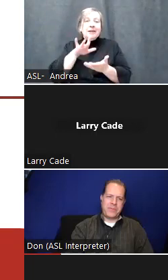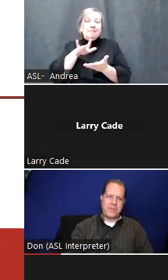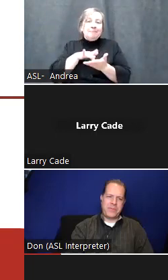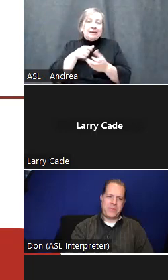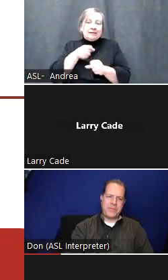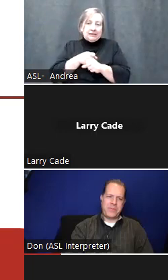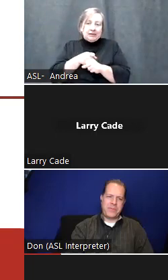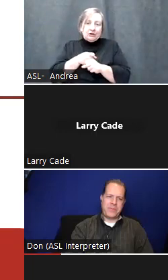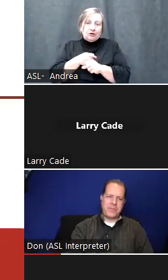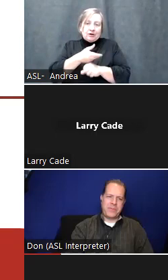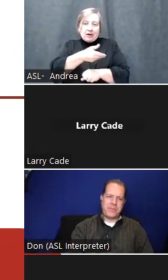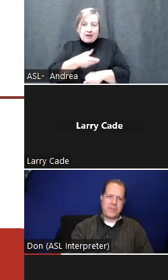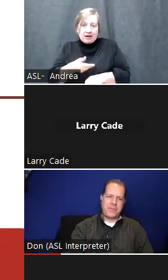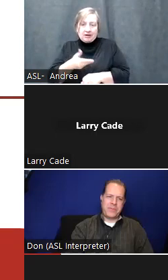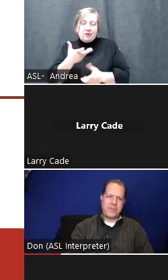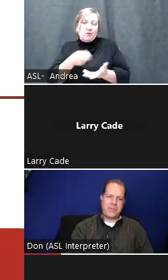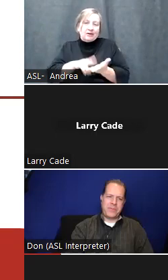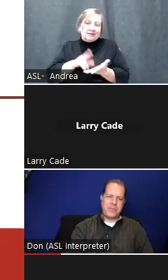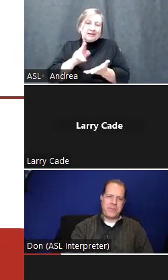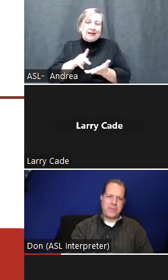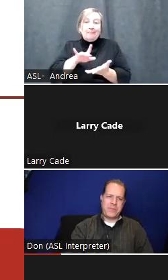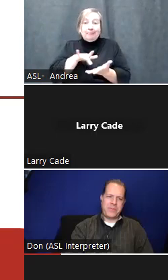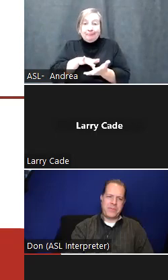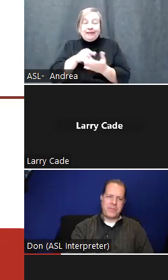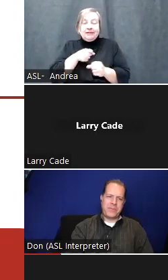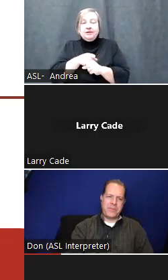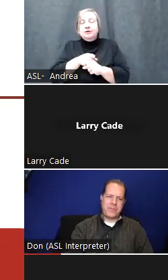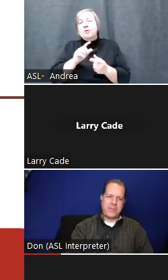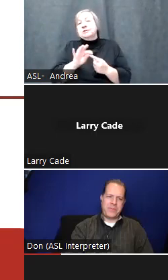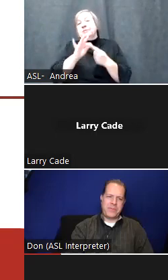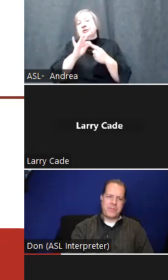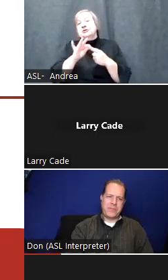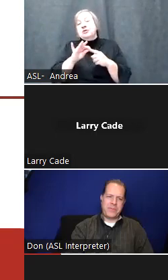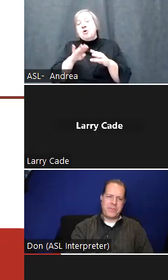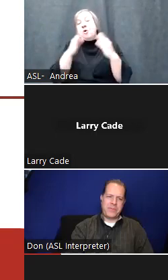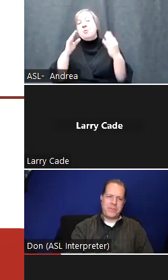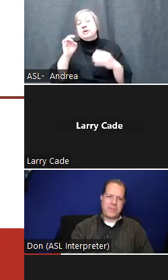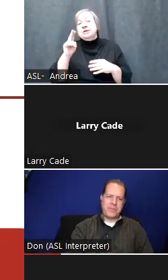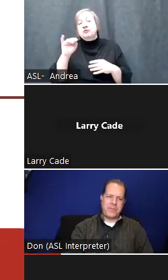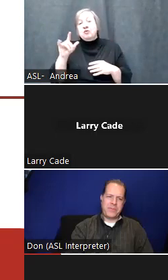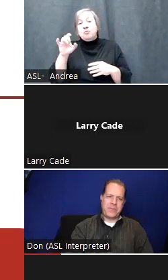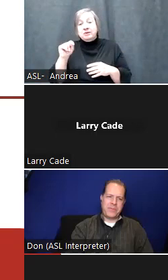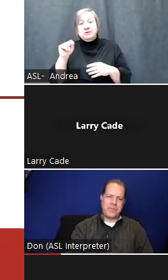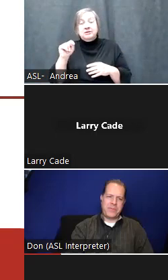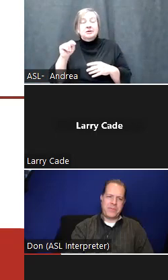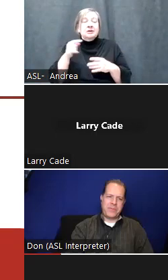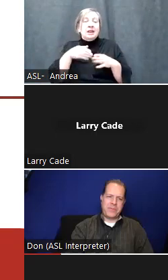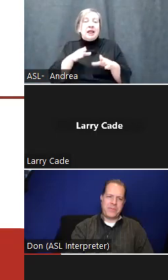wanting to sign up for that benefit mid-year, or they had a special open enrollment event that allowed them to make a mid-year change.